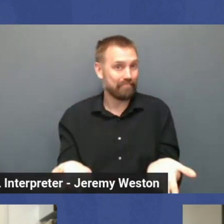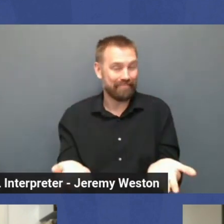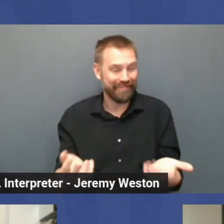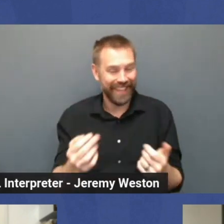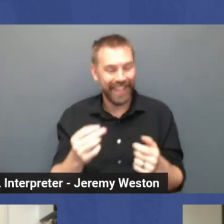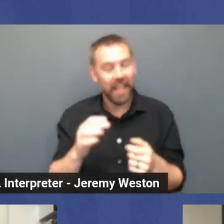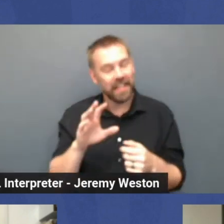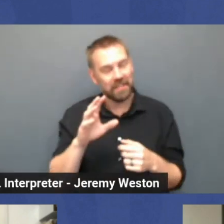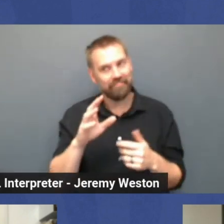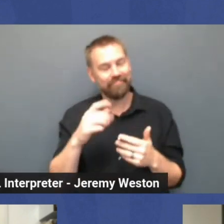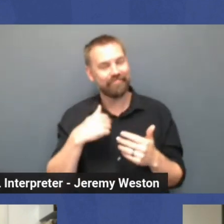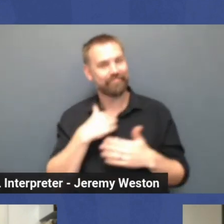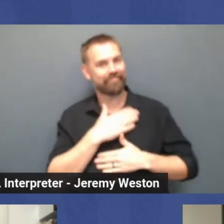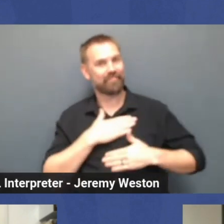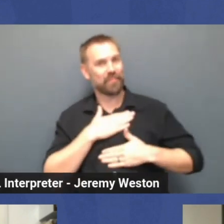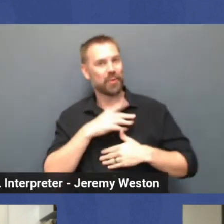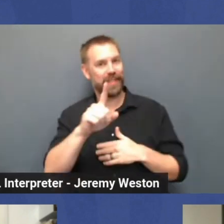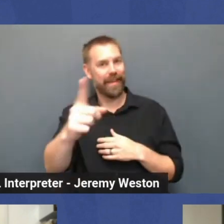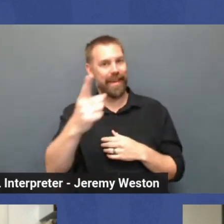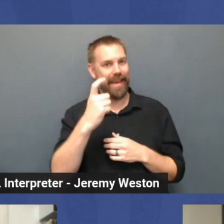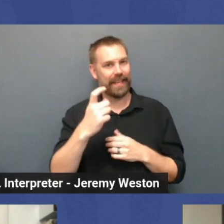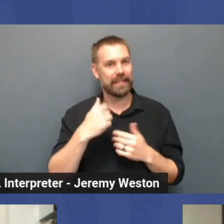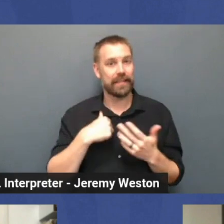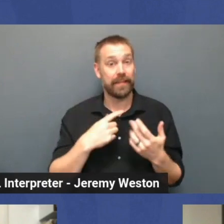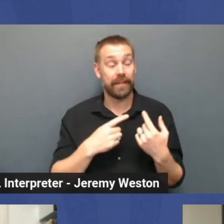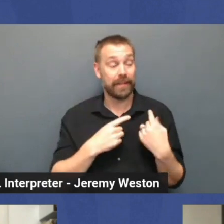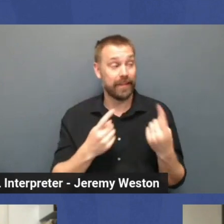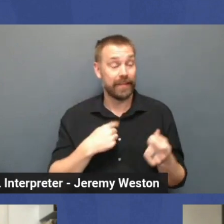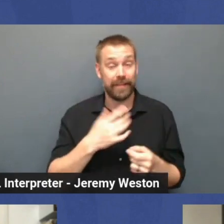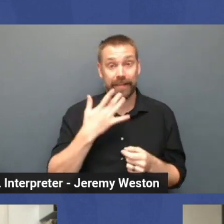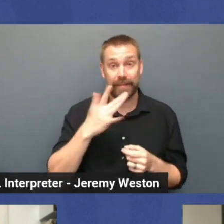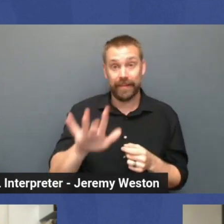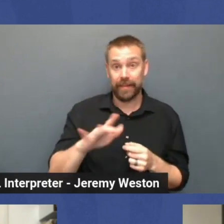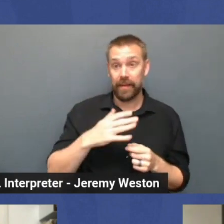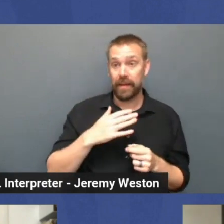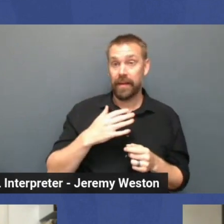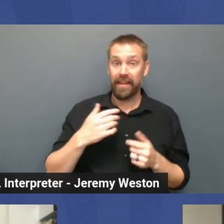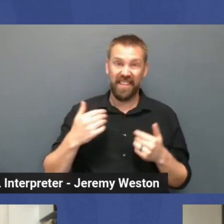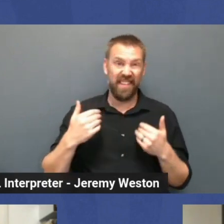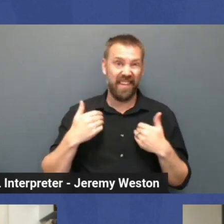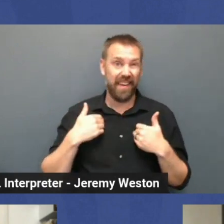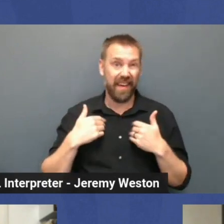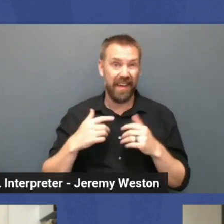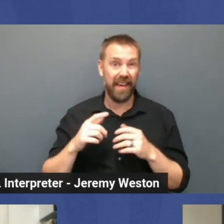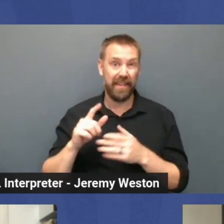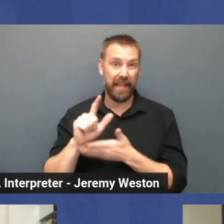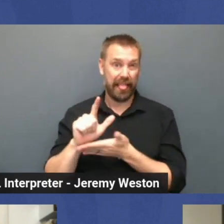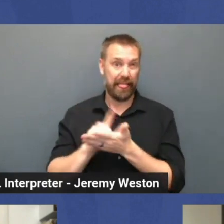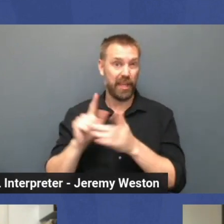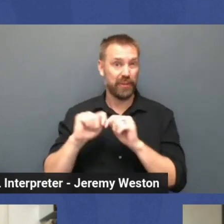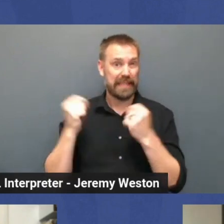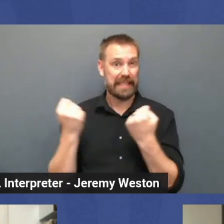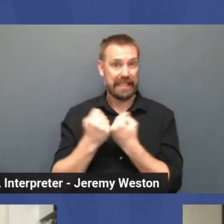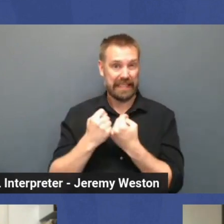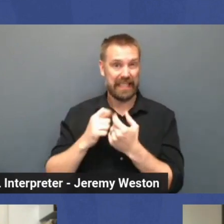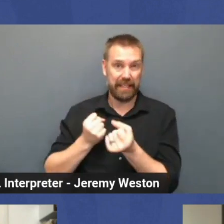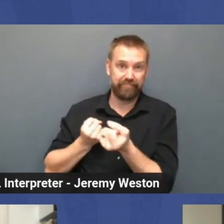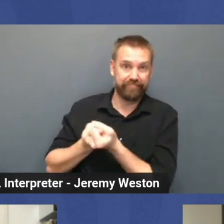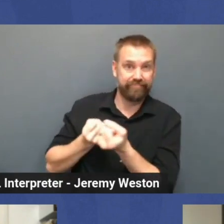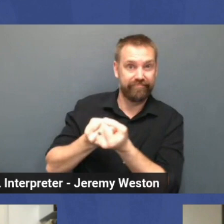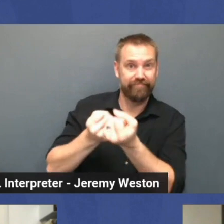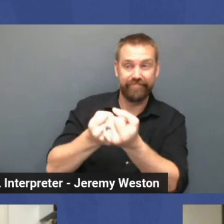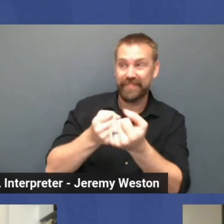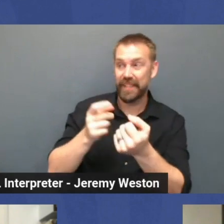I've been fortunate that I've had my legal team behind me sort of navigating this whole